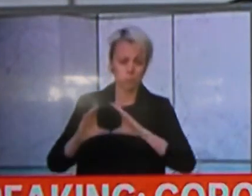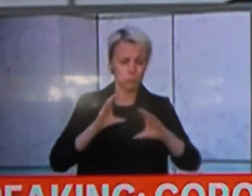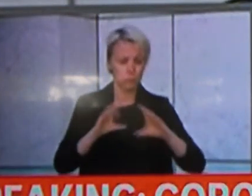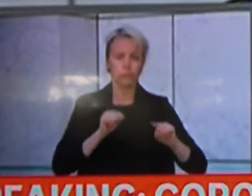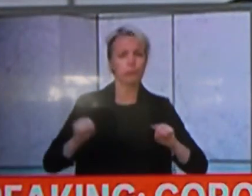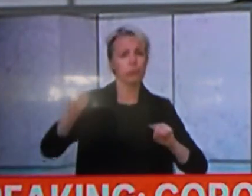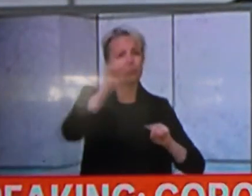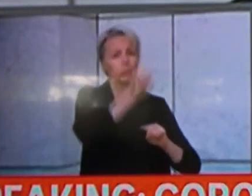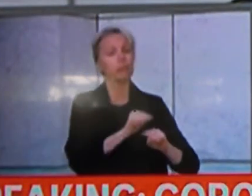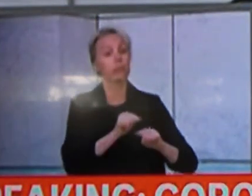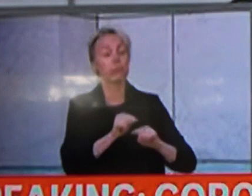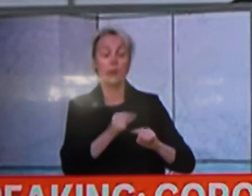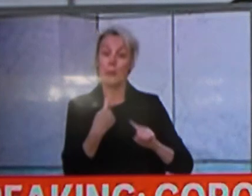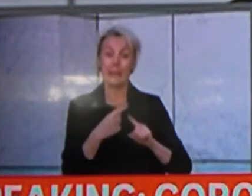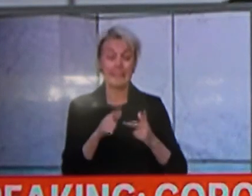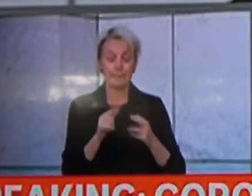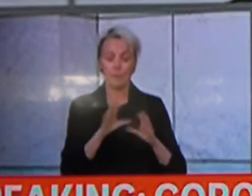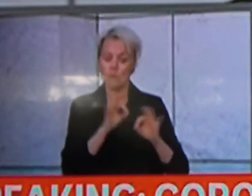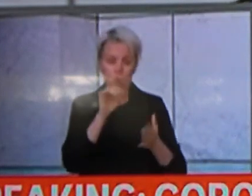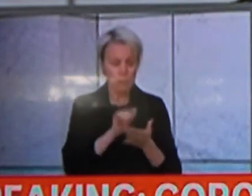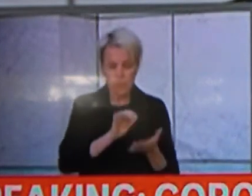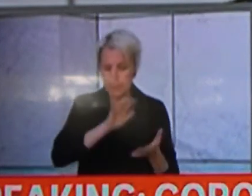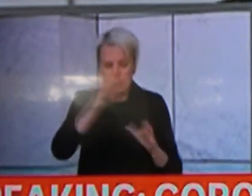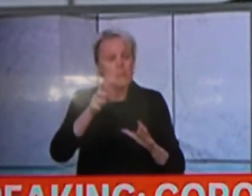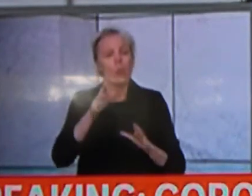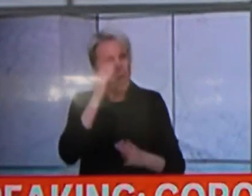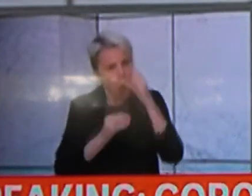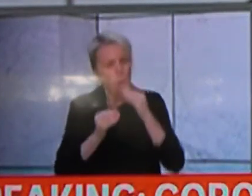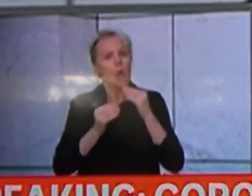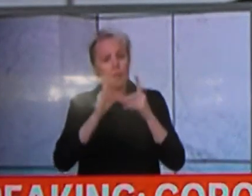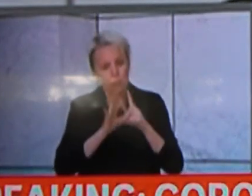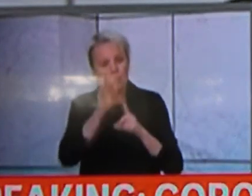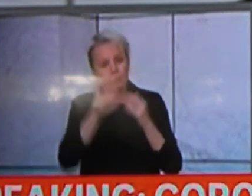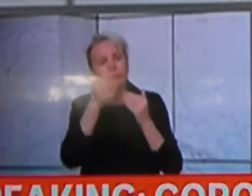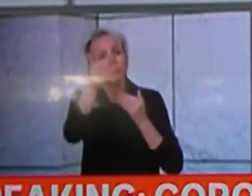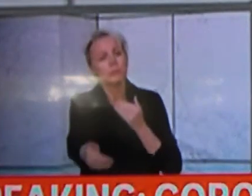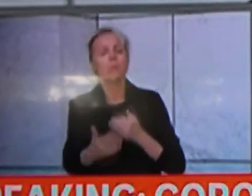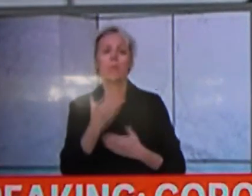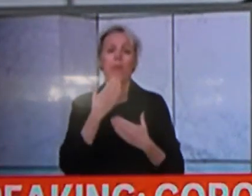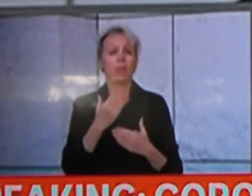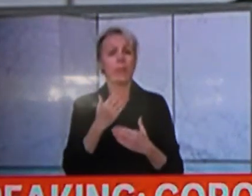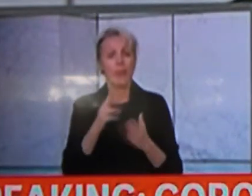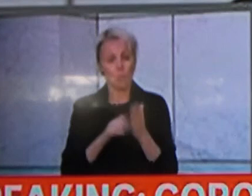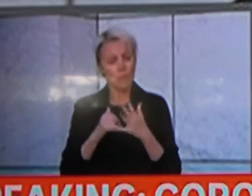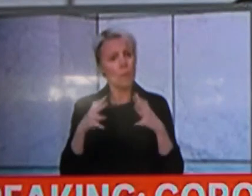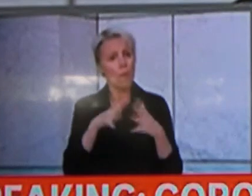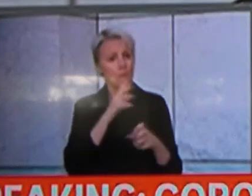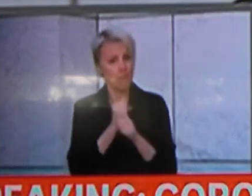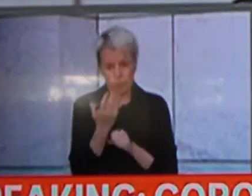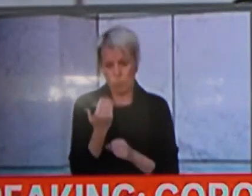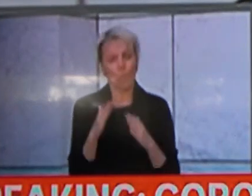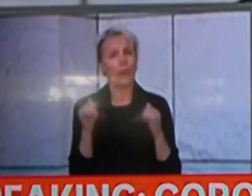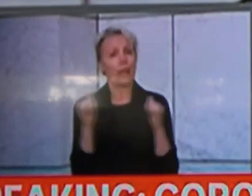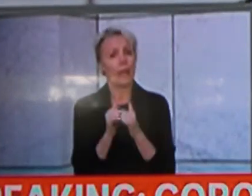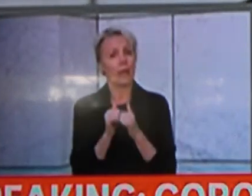situation, and you always learn from these situations. And I thank all of those, whether it's the New South Wales government or the Commonwealth government that was working on that issue, and I'm